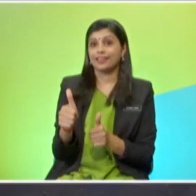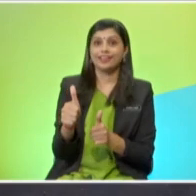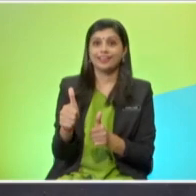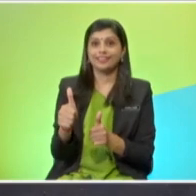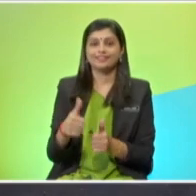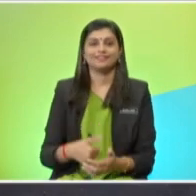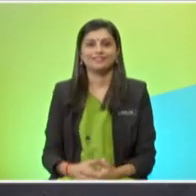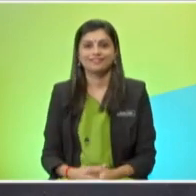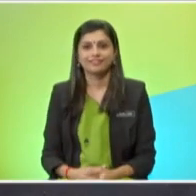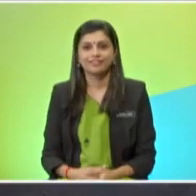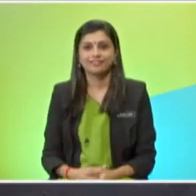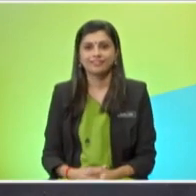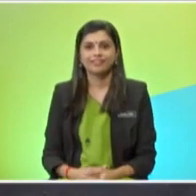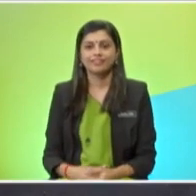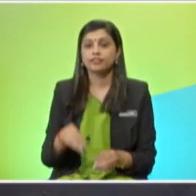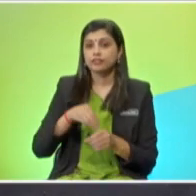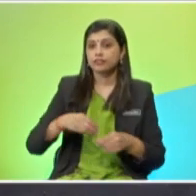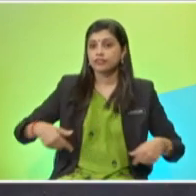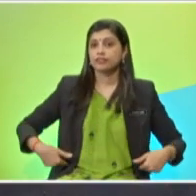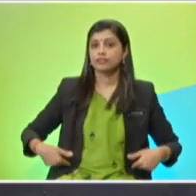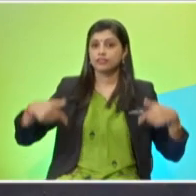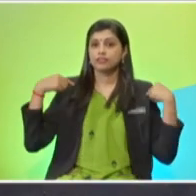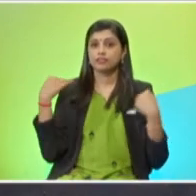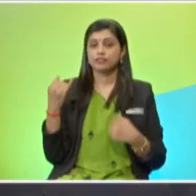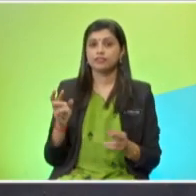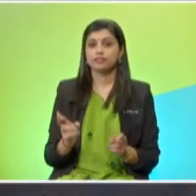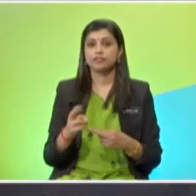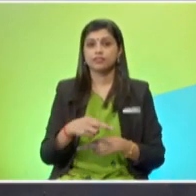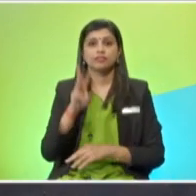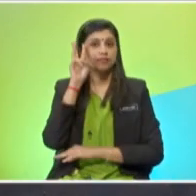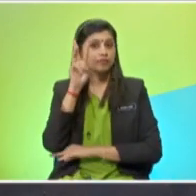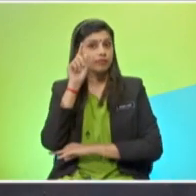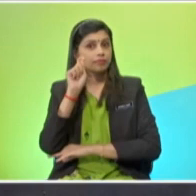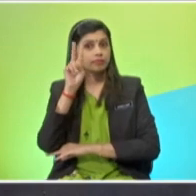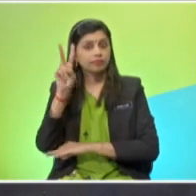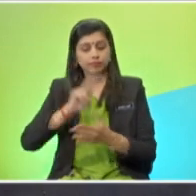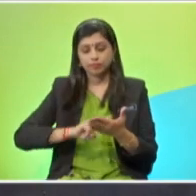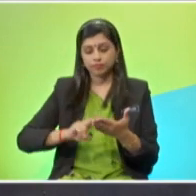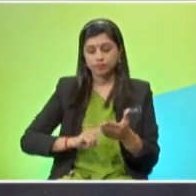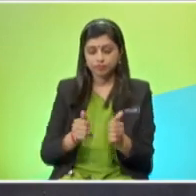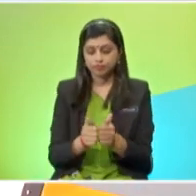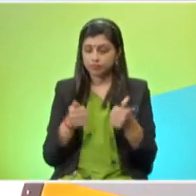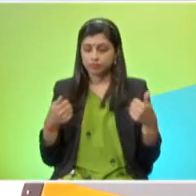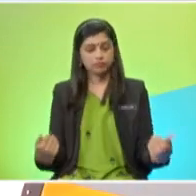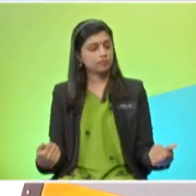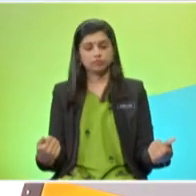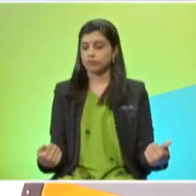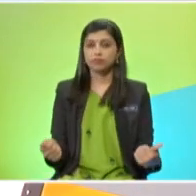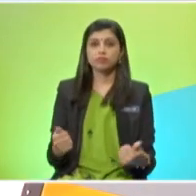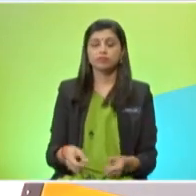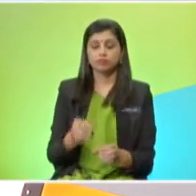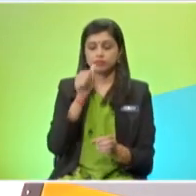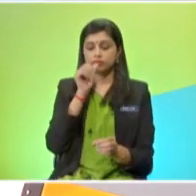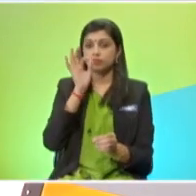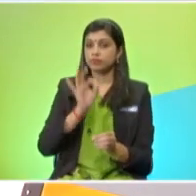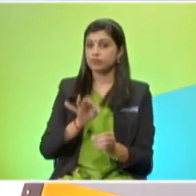That smells great. Okay, in the living room you can watch TV, read the newspaper or have